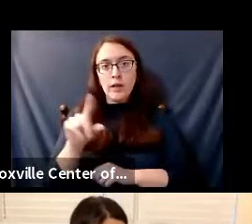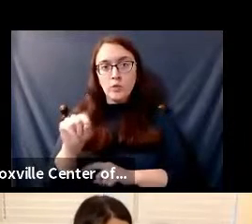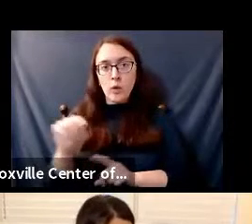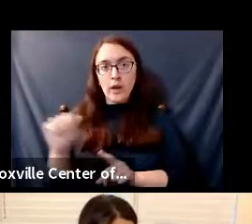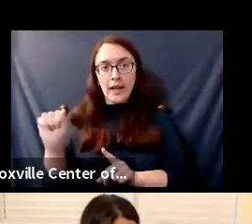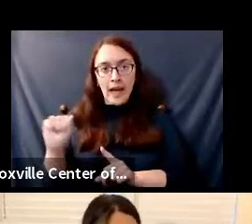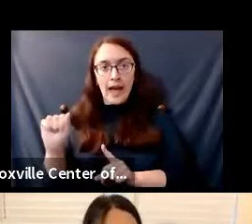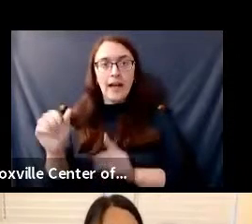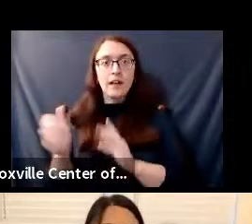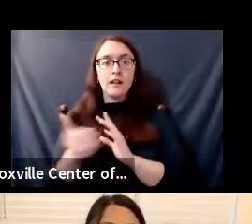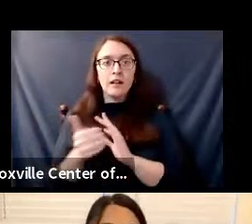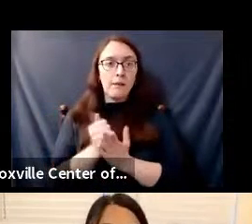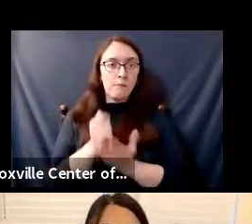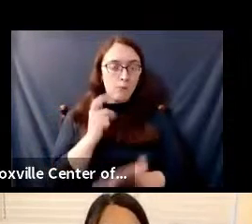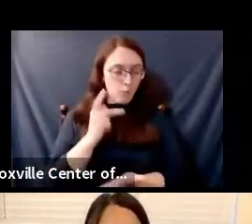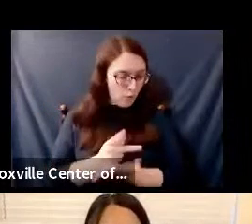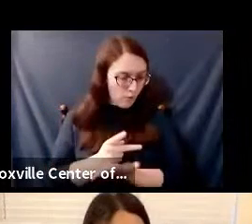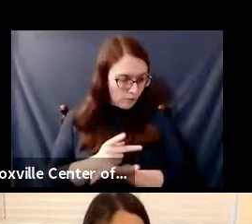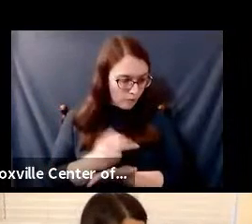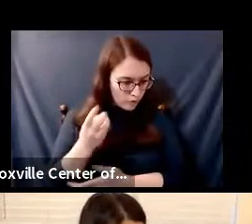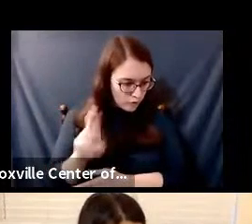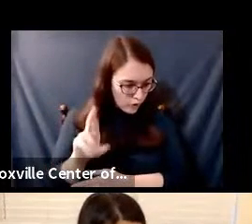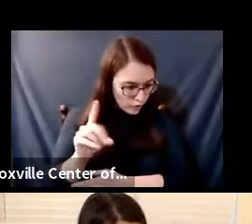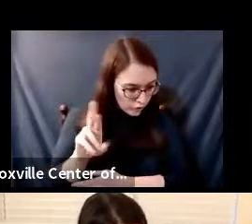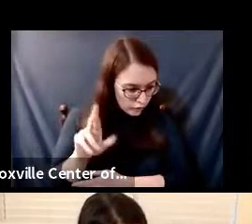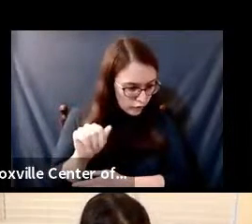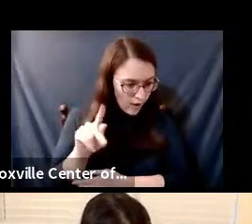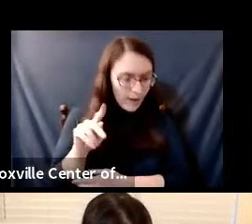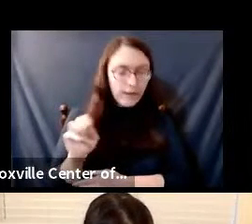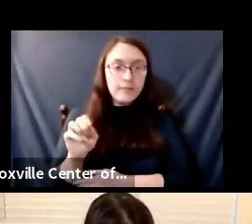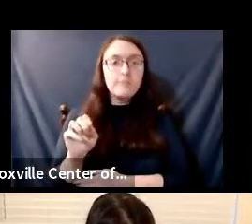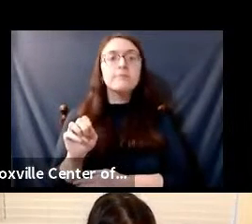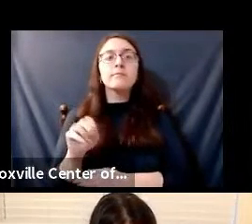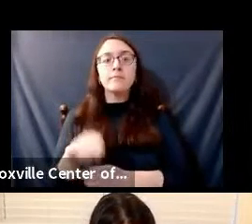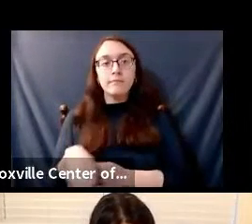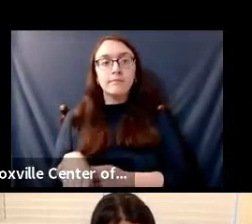approval. Dr. Drake, Yes.